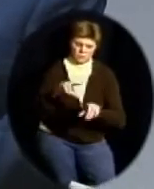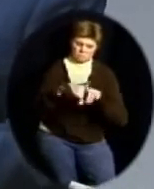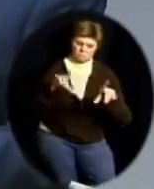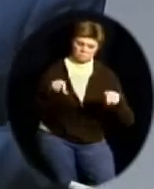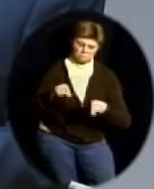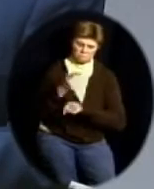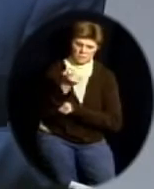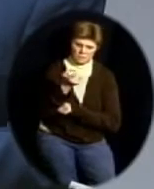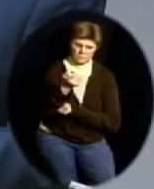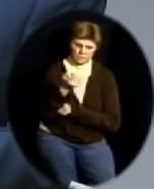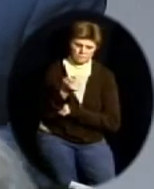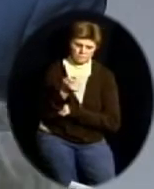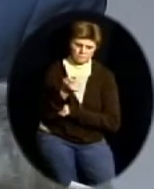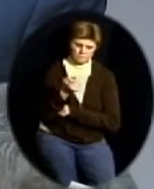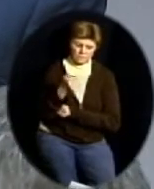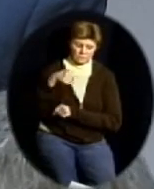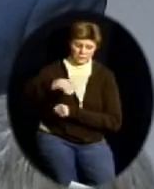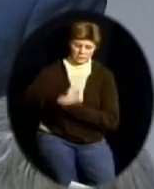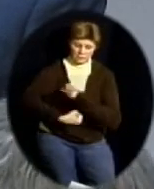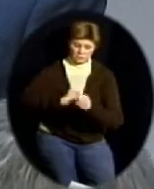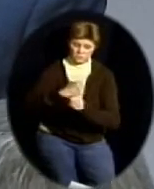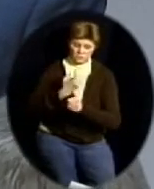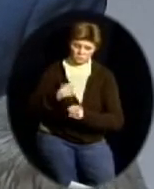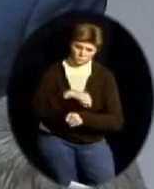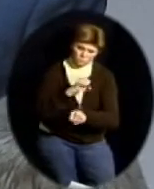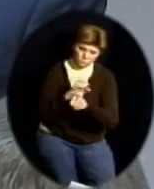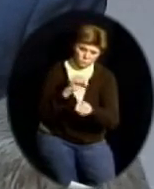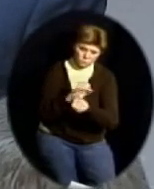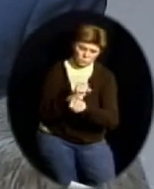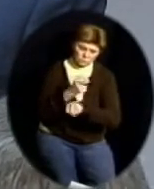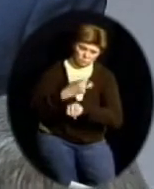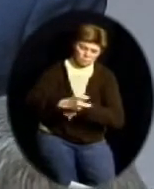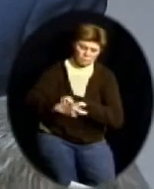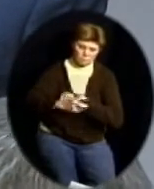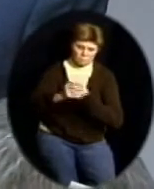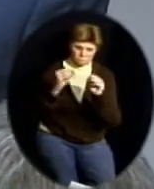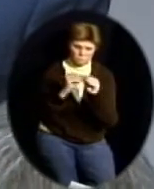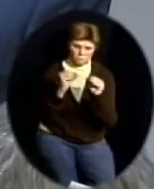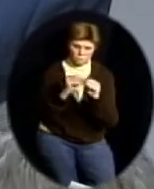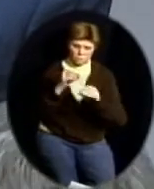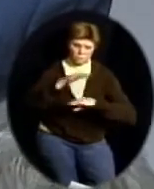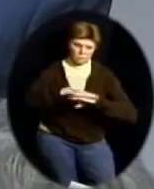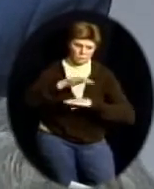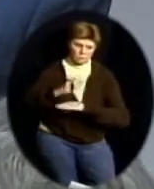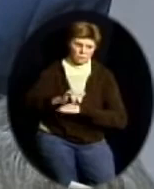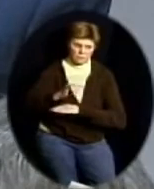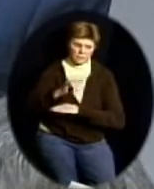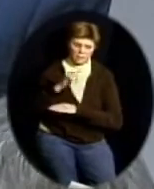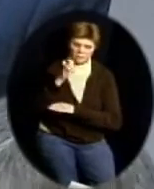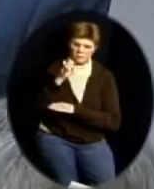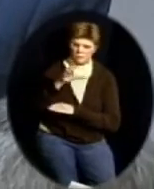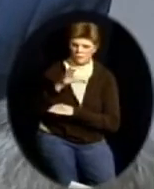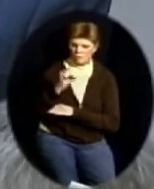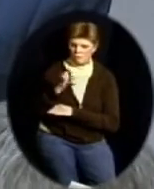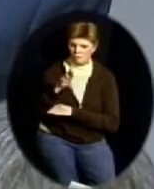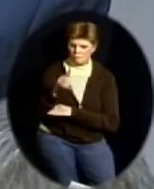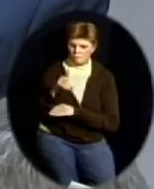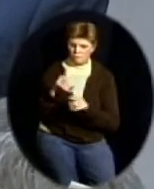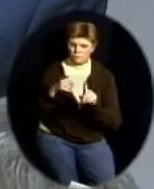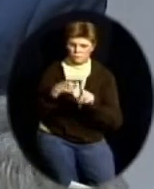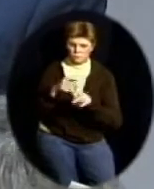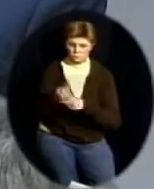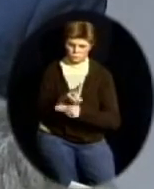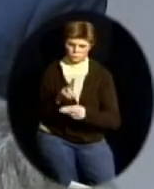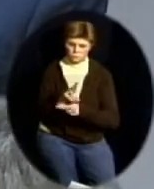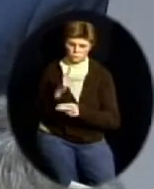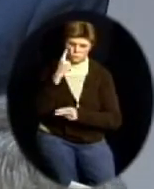been working on a balanced scorecard that is, we think, a significant step forward. And I want to thank our